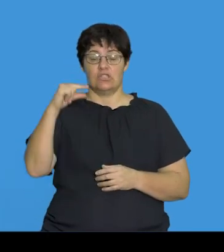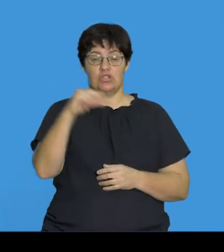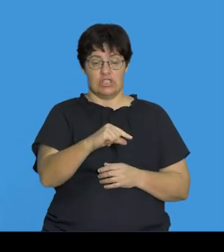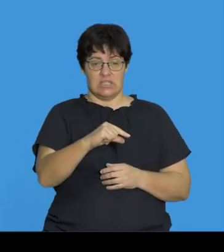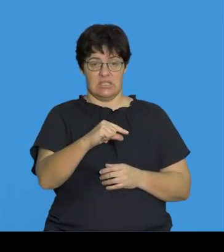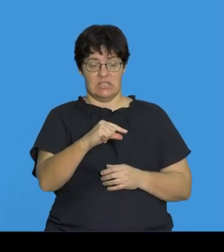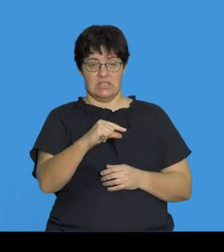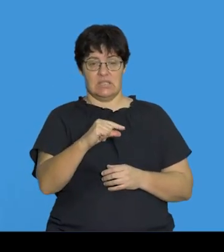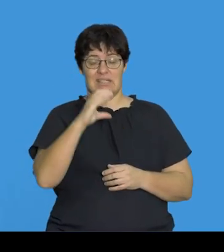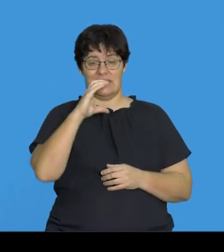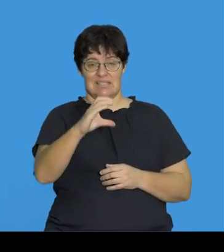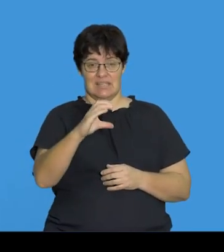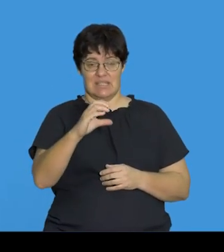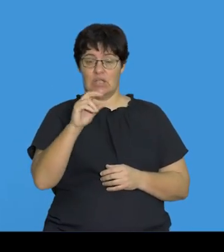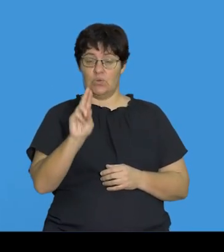is GCU,